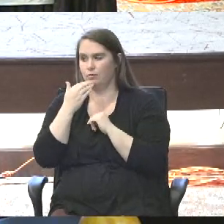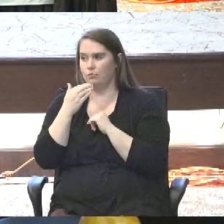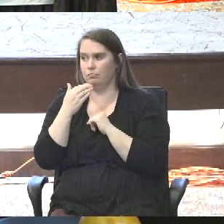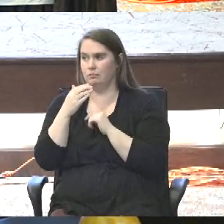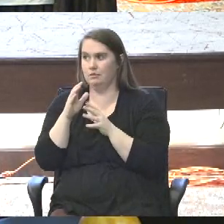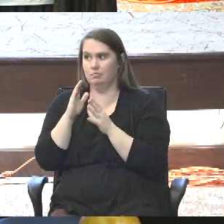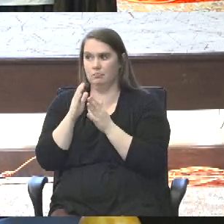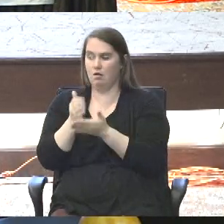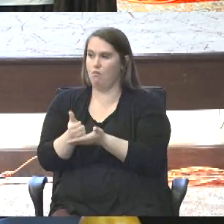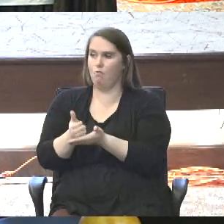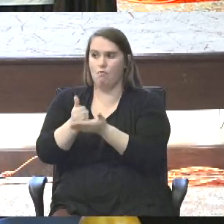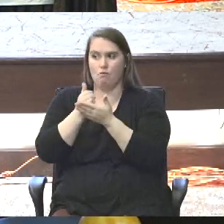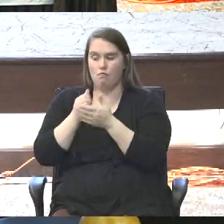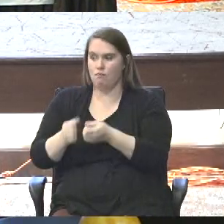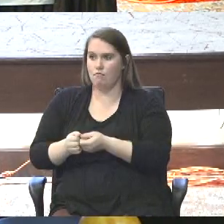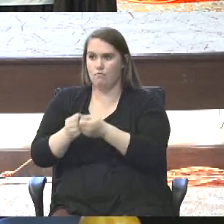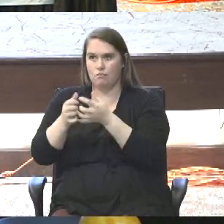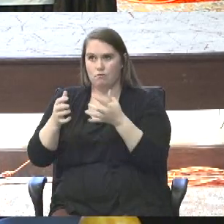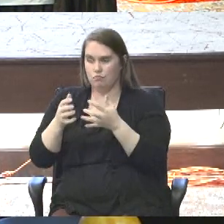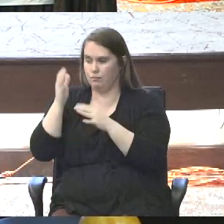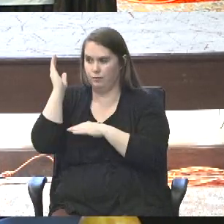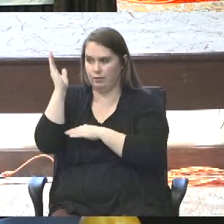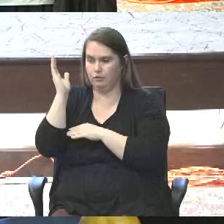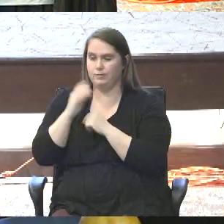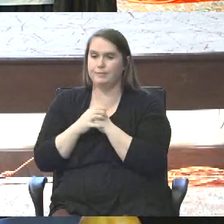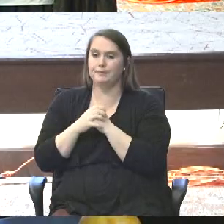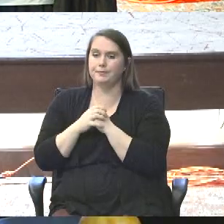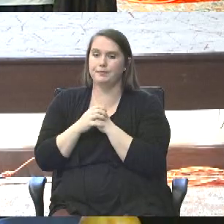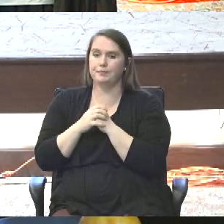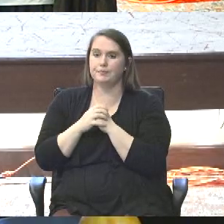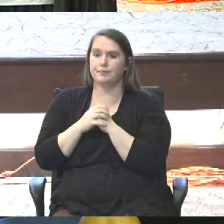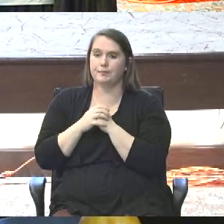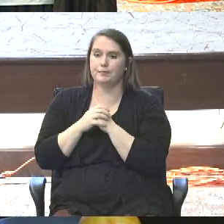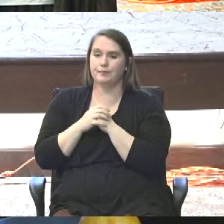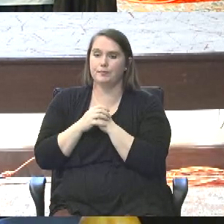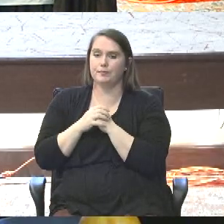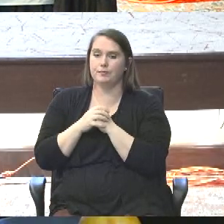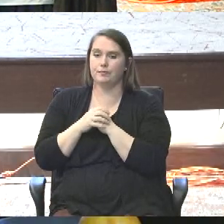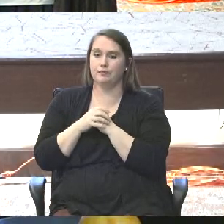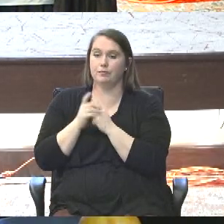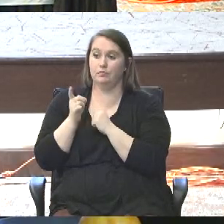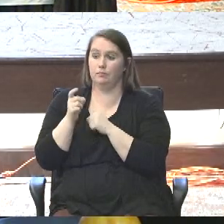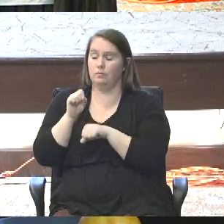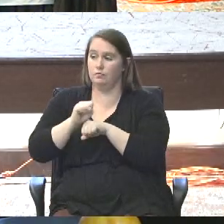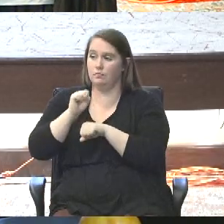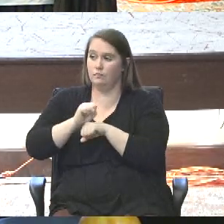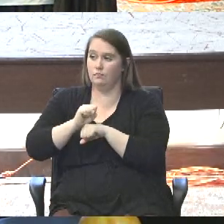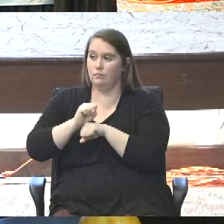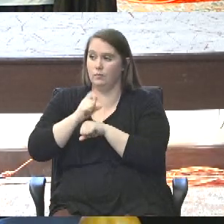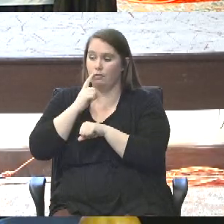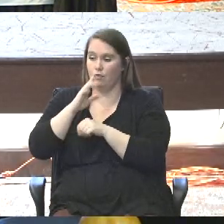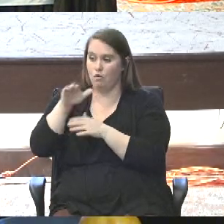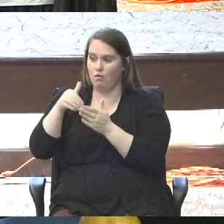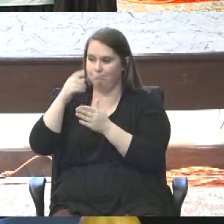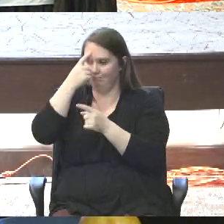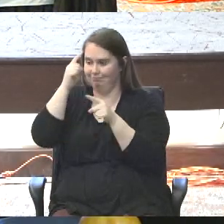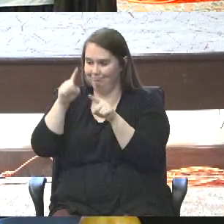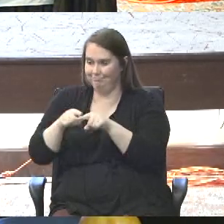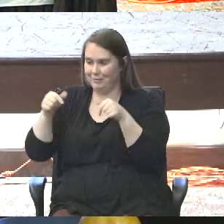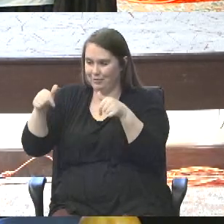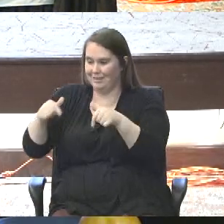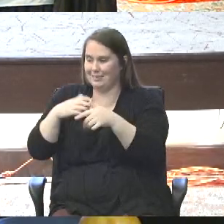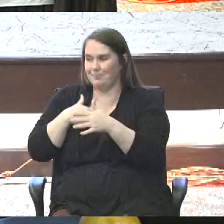helpful presentation. And I appreciate you working so closely to try and get people in agreement on this.